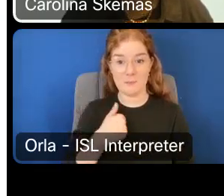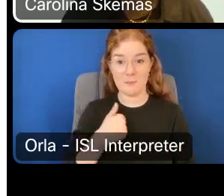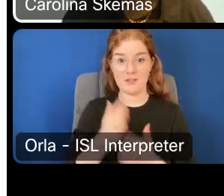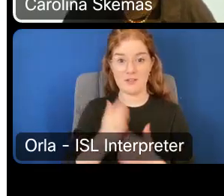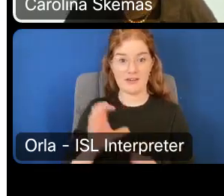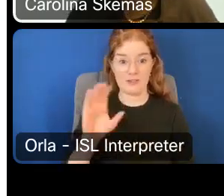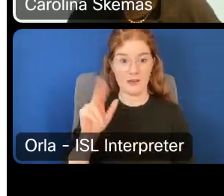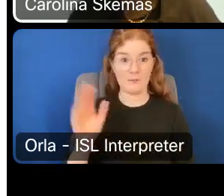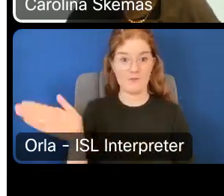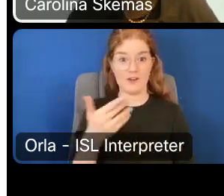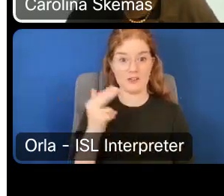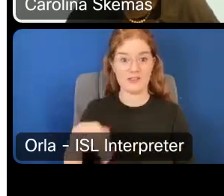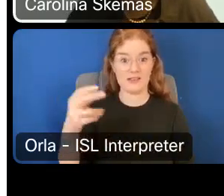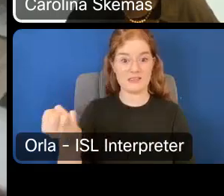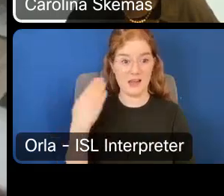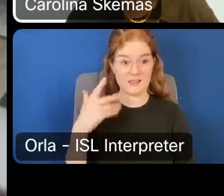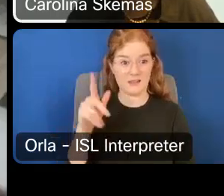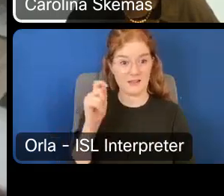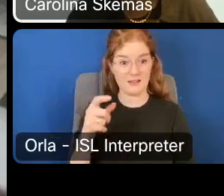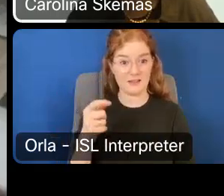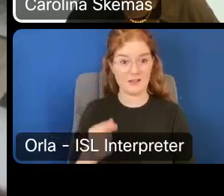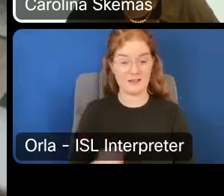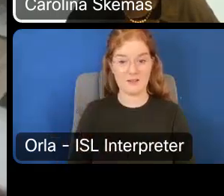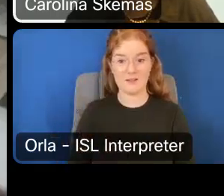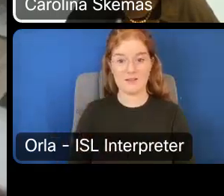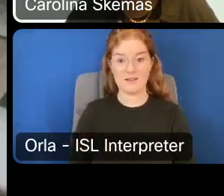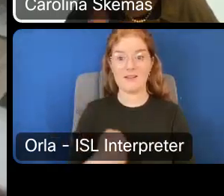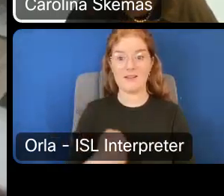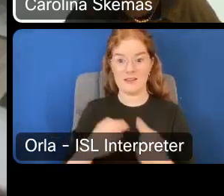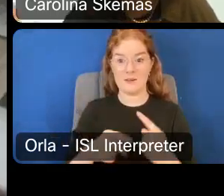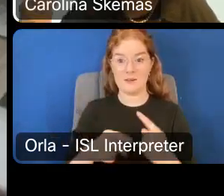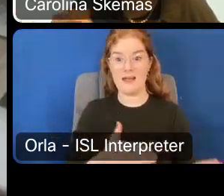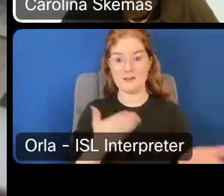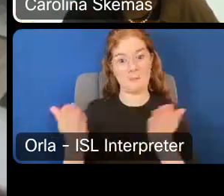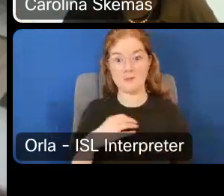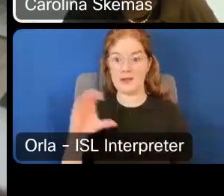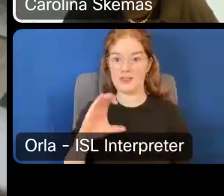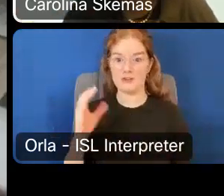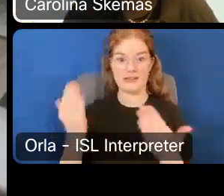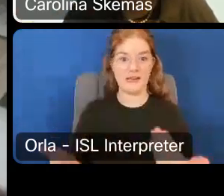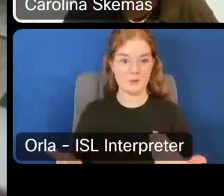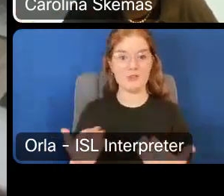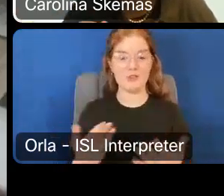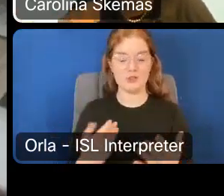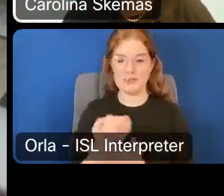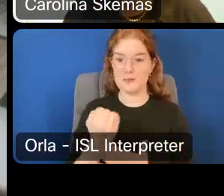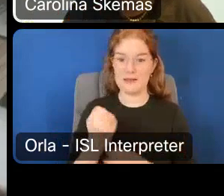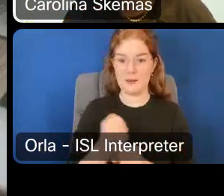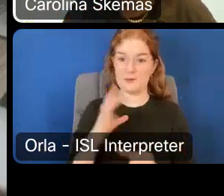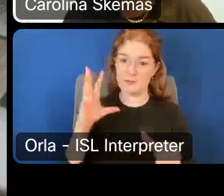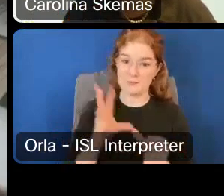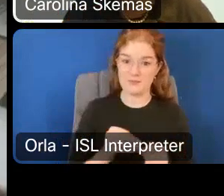can move on to the next slide, and I think I will hand back to Catherine. That will talk about